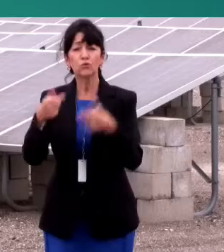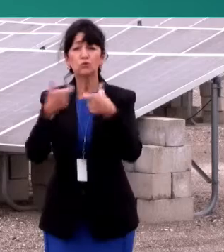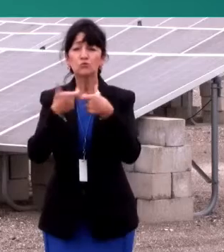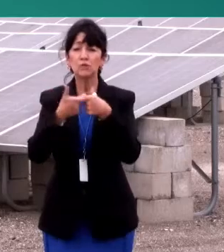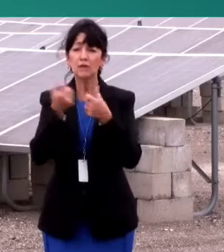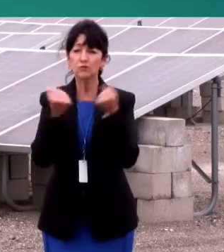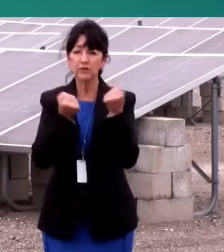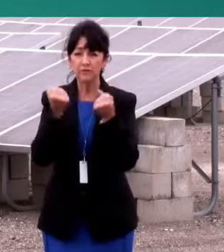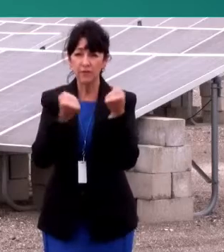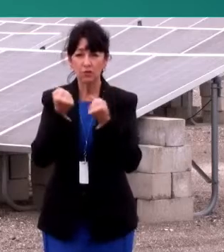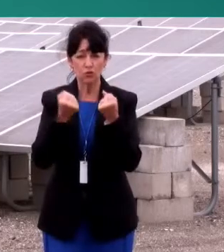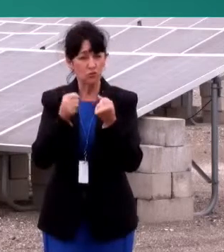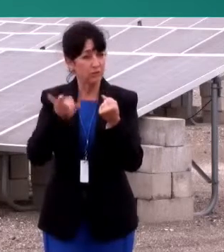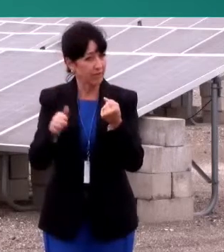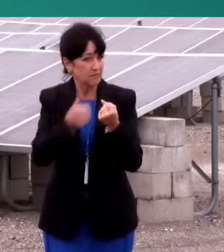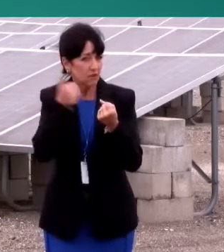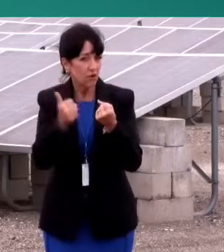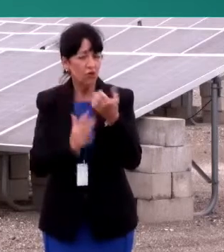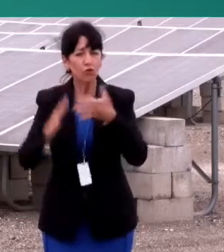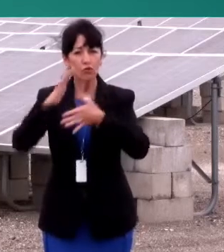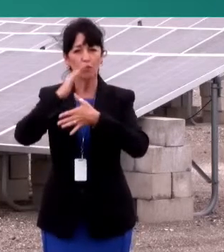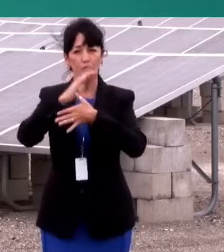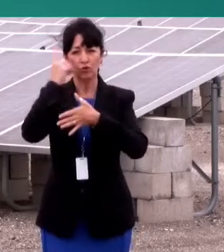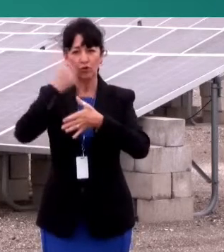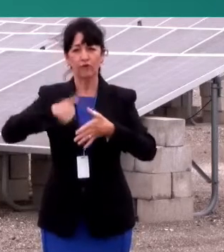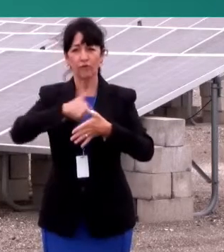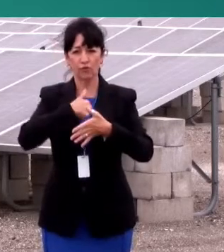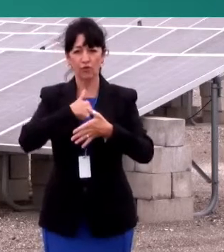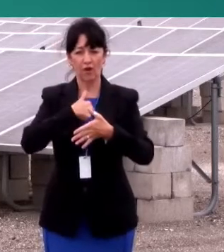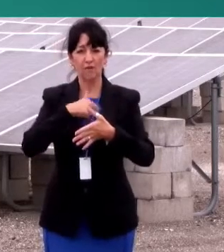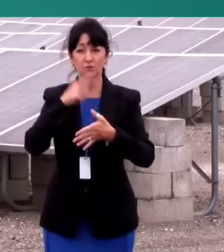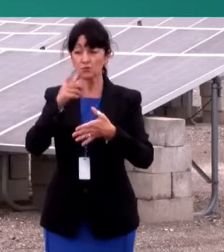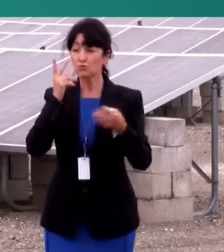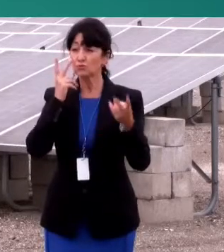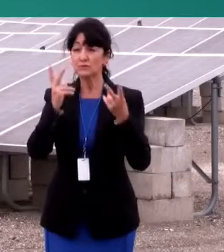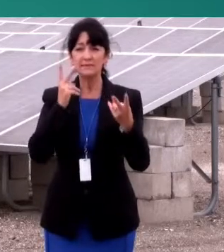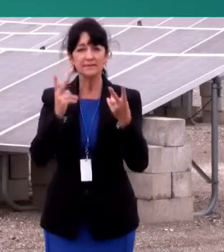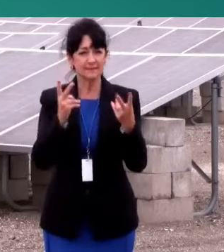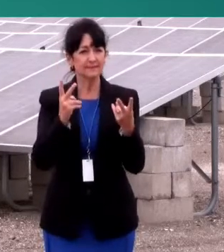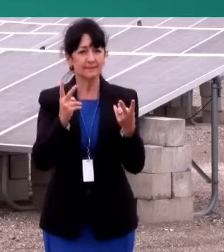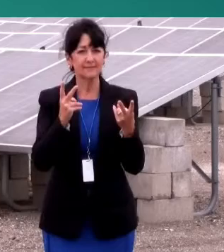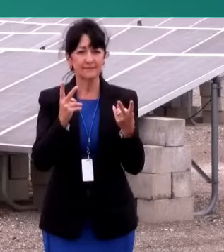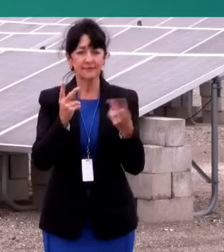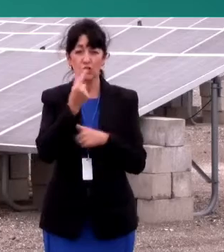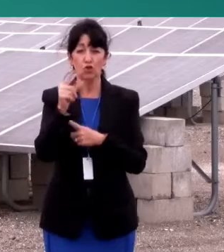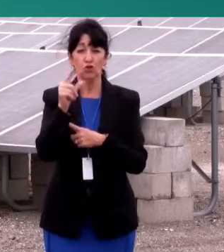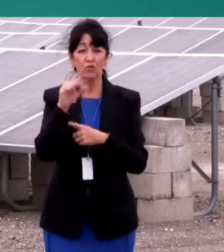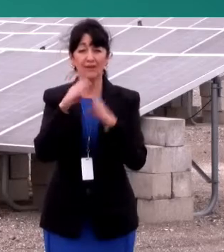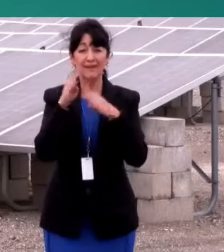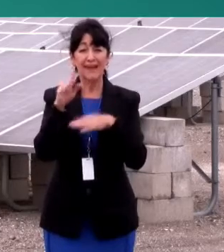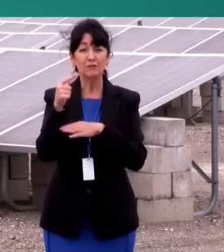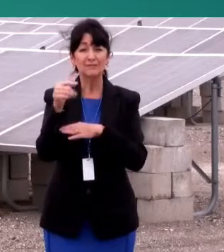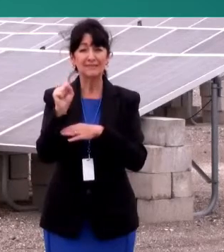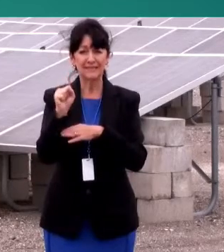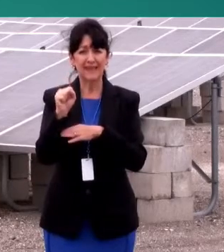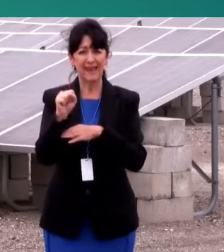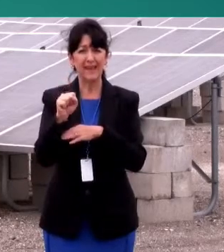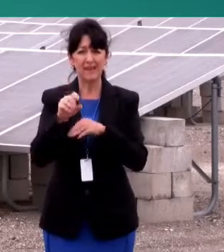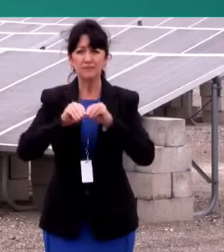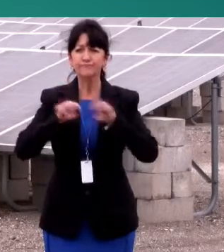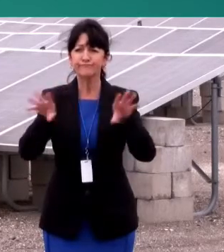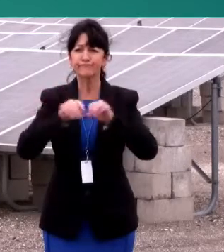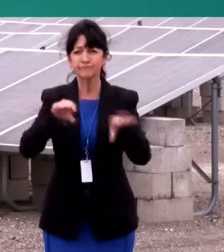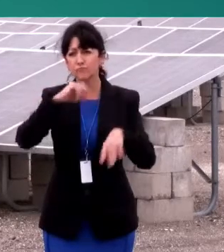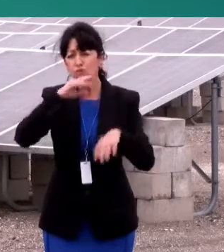really big priority for us. So if you think about the challenges of reducing our reliance on greenhouse gases, the two big